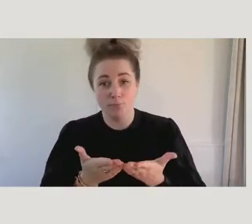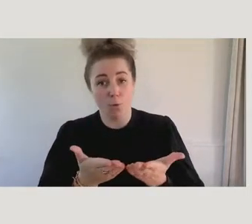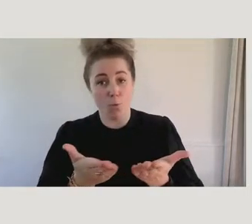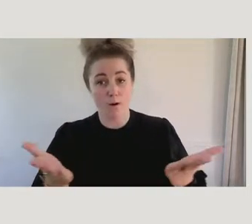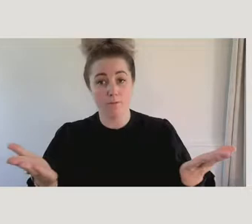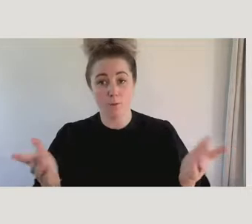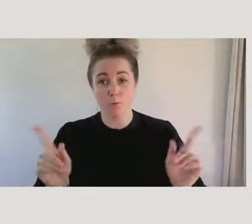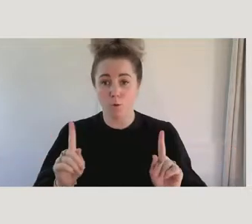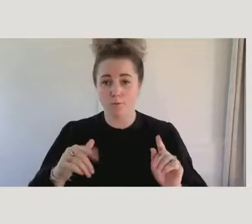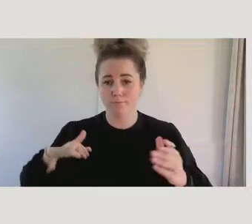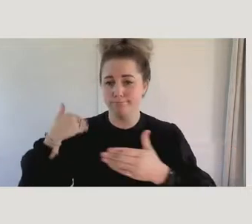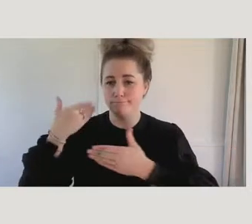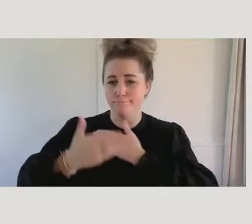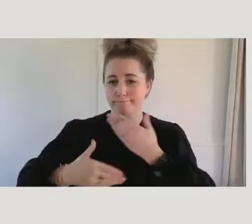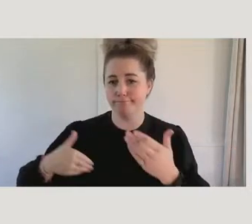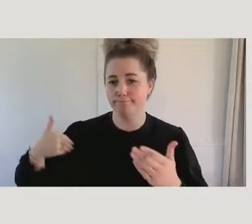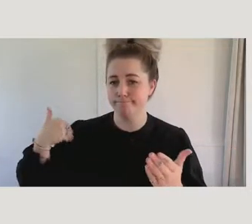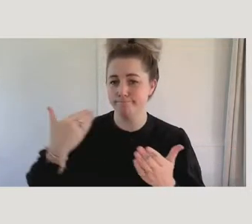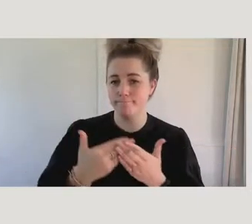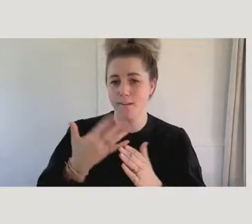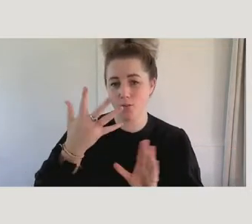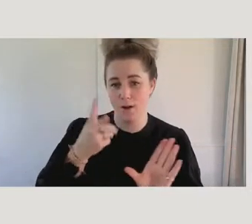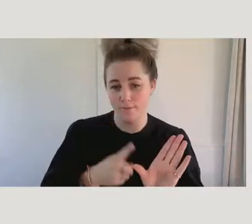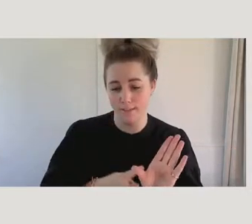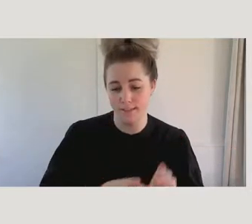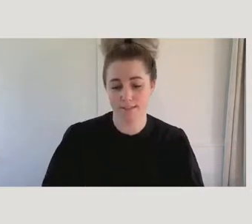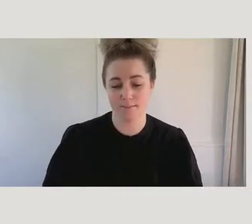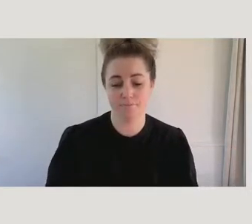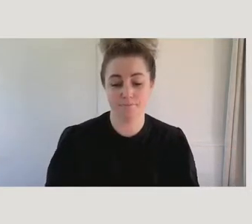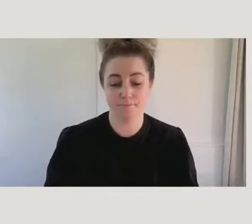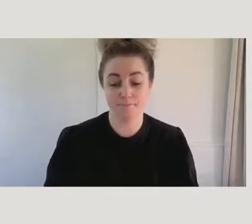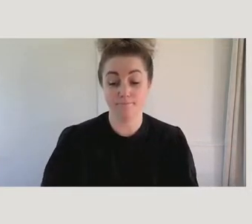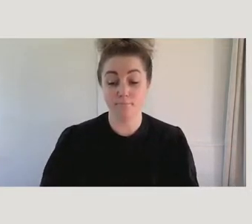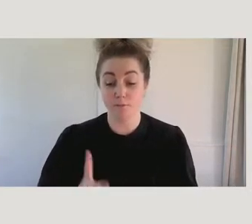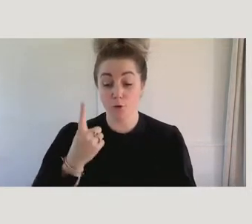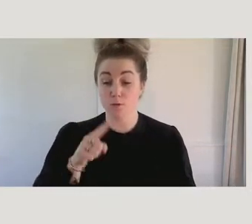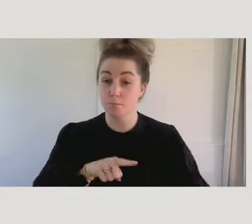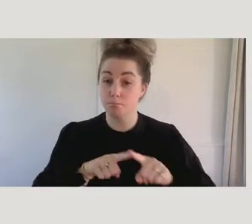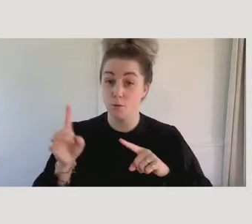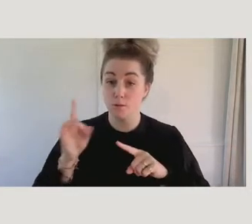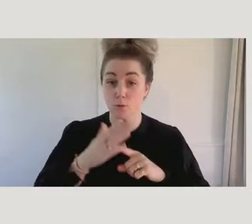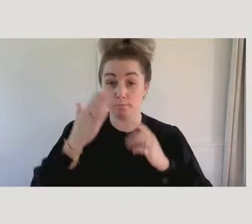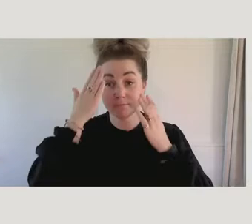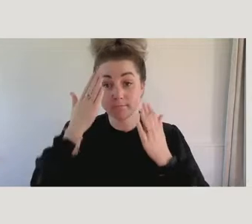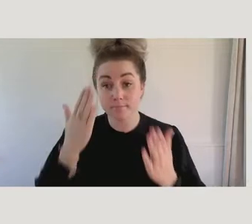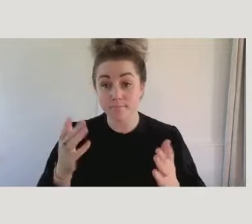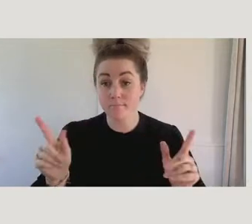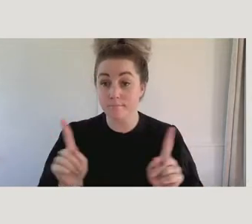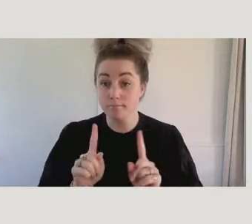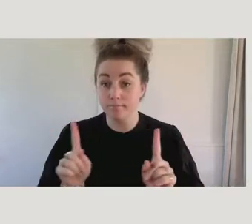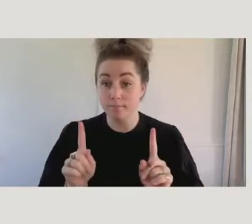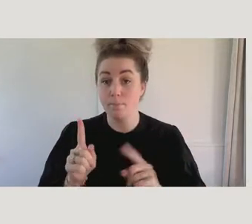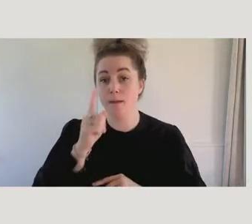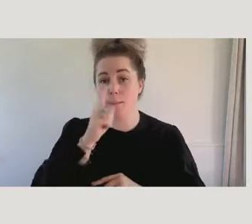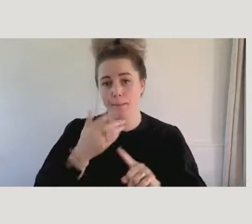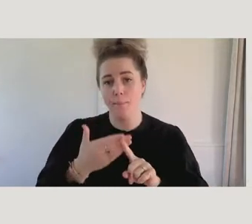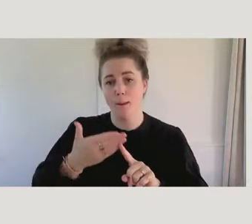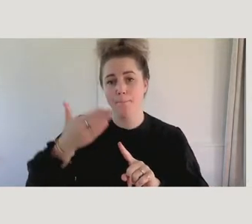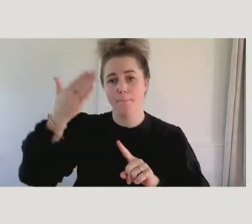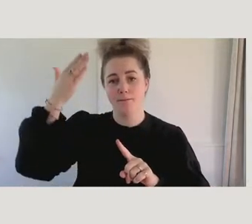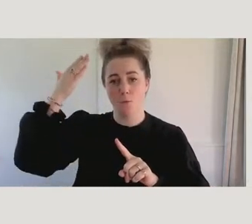progress that has been made over the past five years firstly and most importantly we acknowledge those that have come before